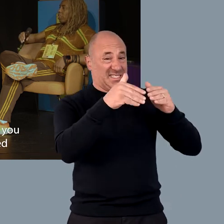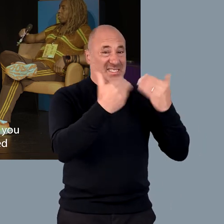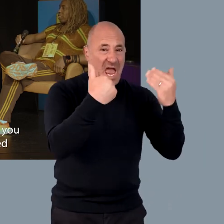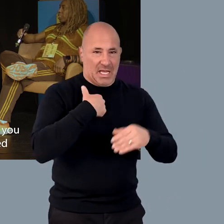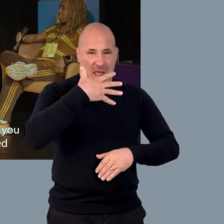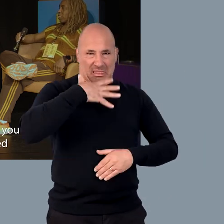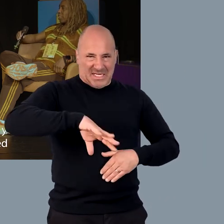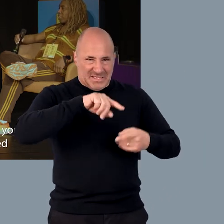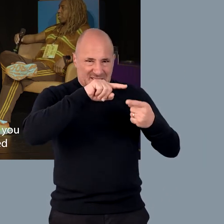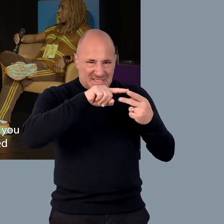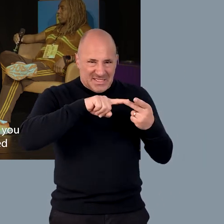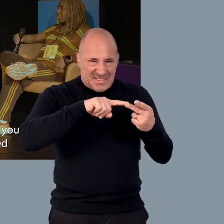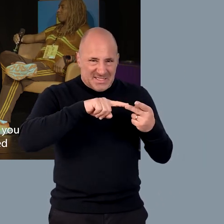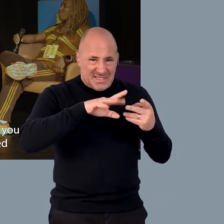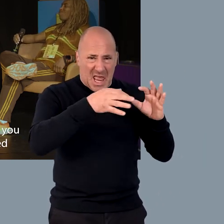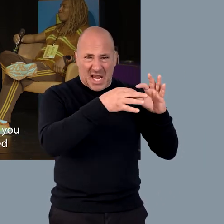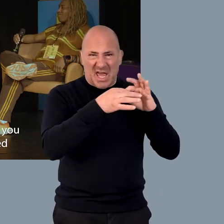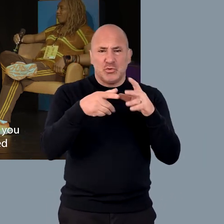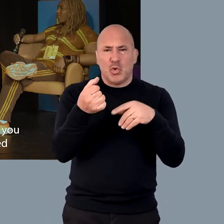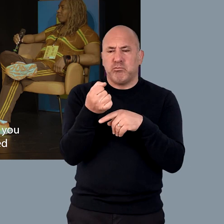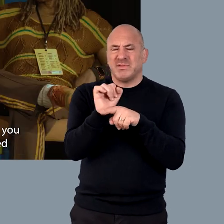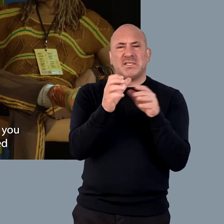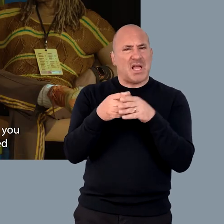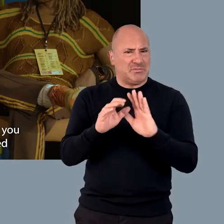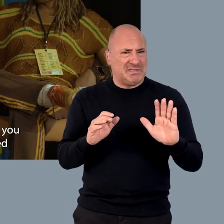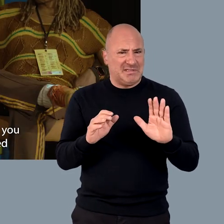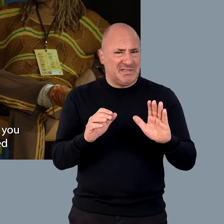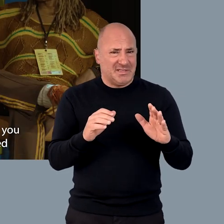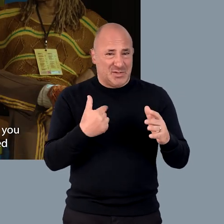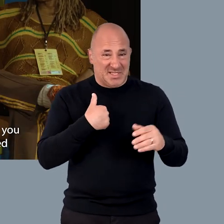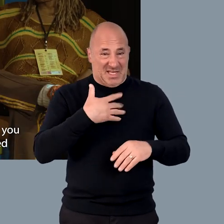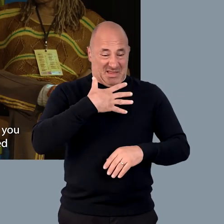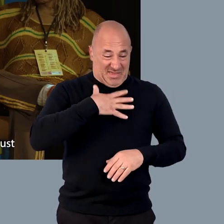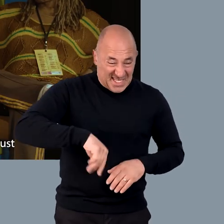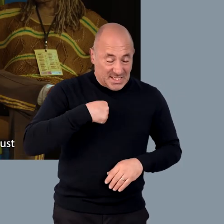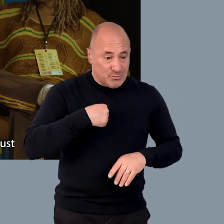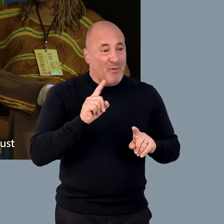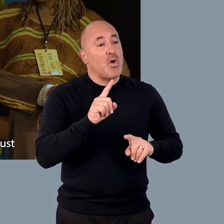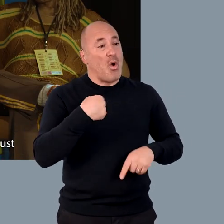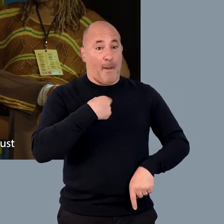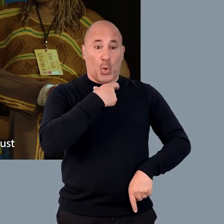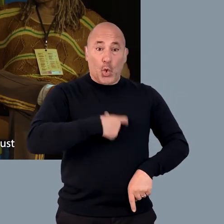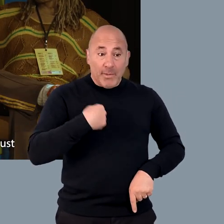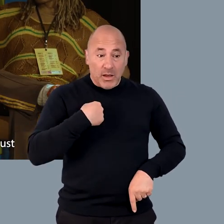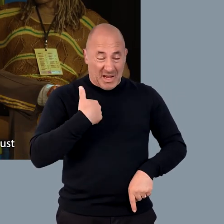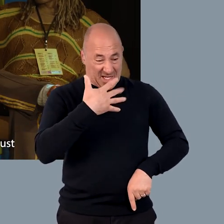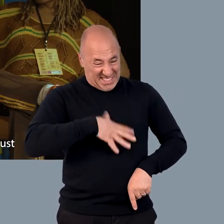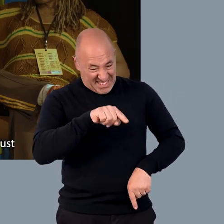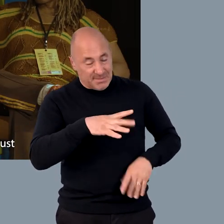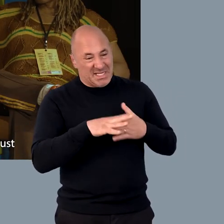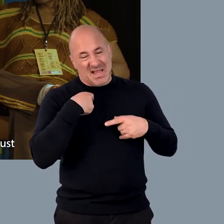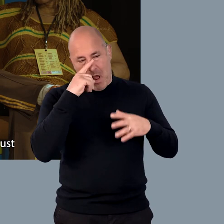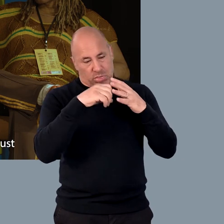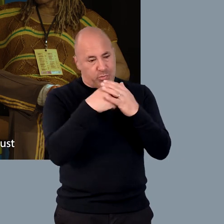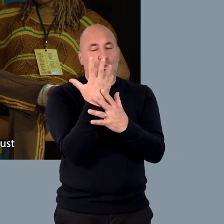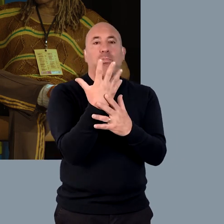maybe you need something for you for that day That it's not necessarily related to like what a protected